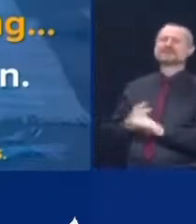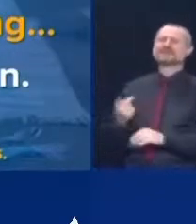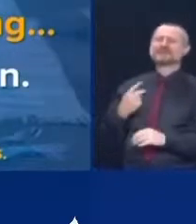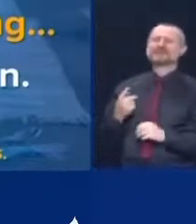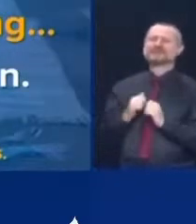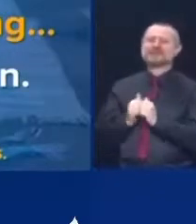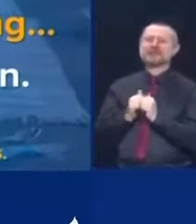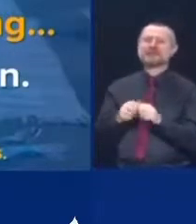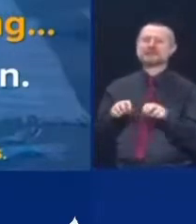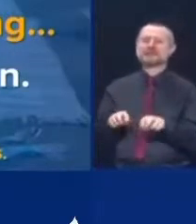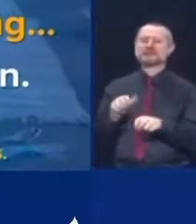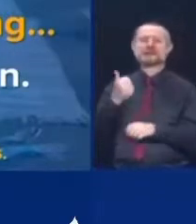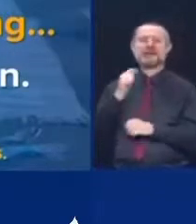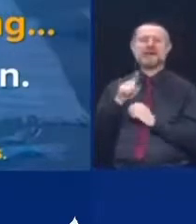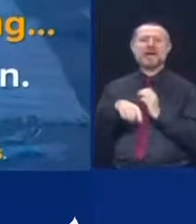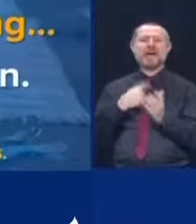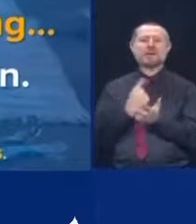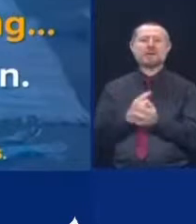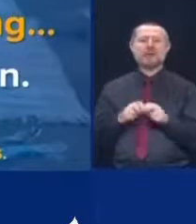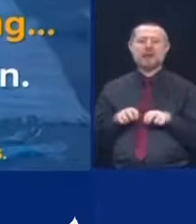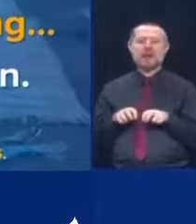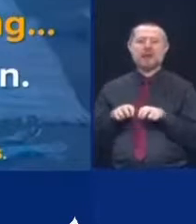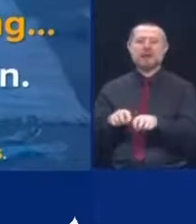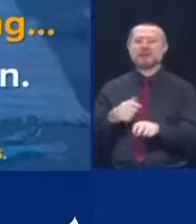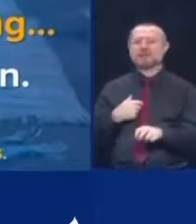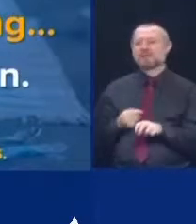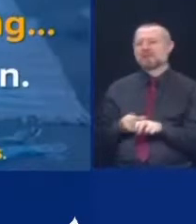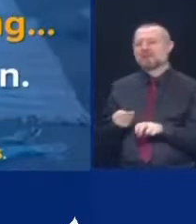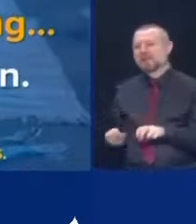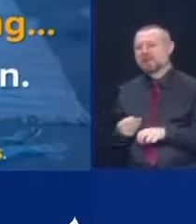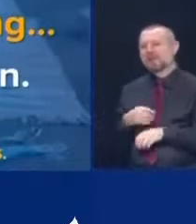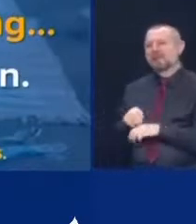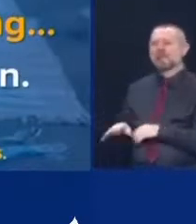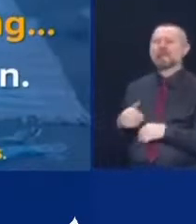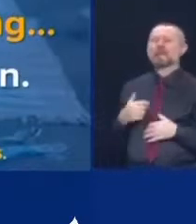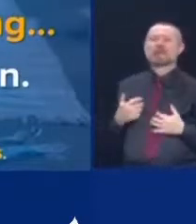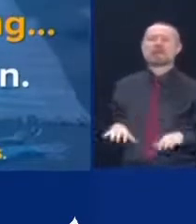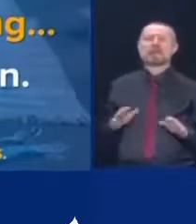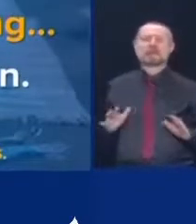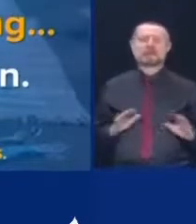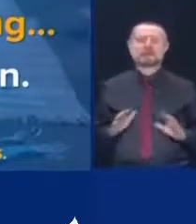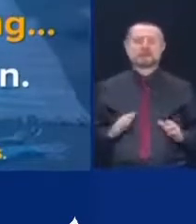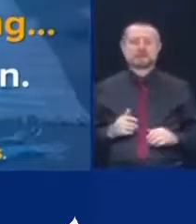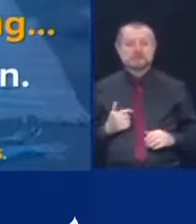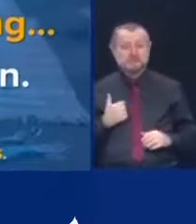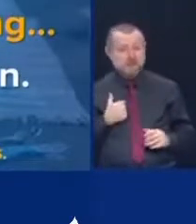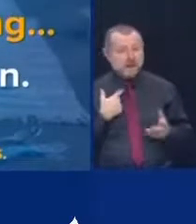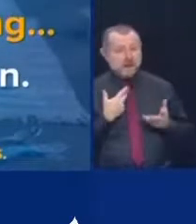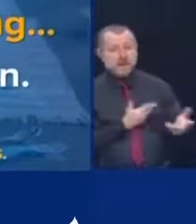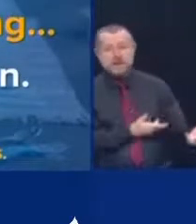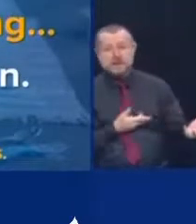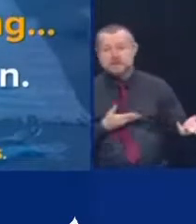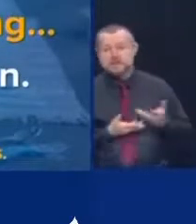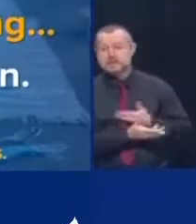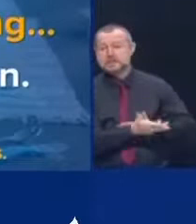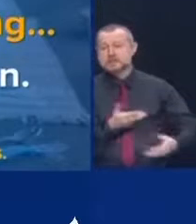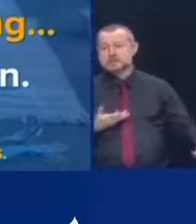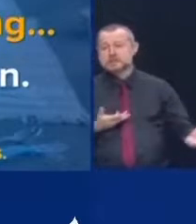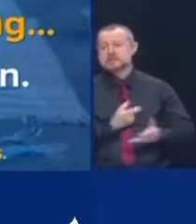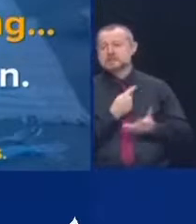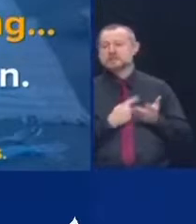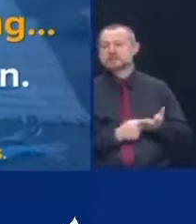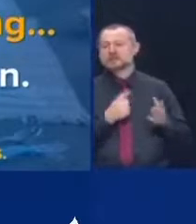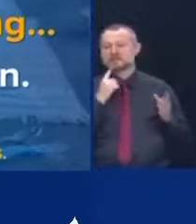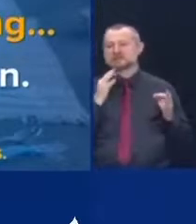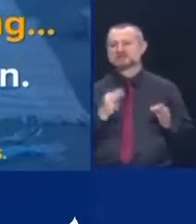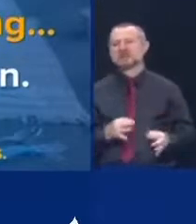10 hours and then I'm there anywhere, I can infect someone else. So we go through all the logic. We decide she's not